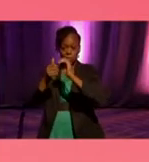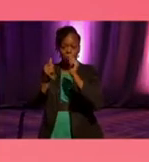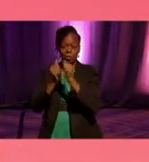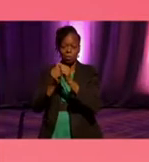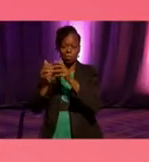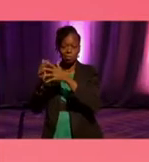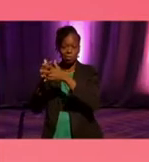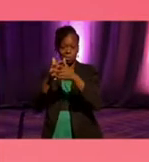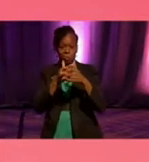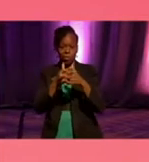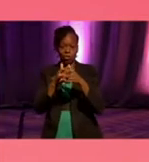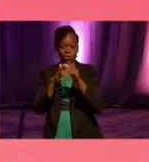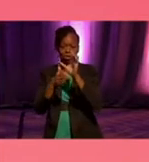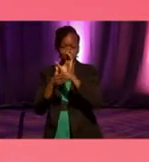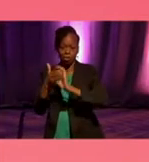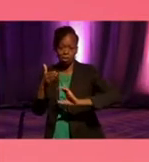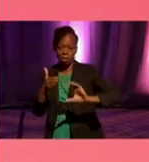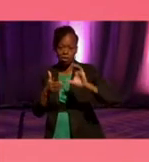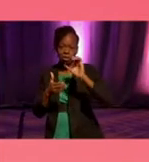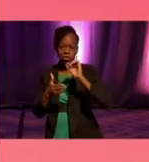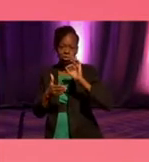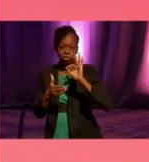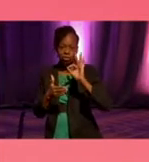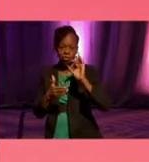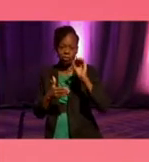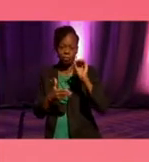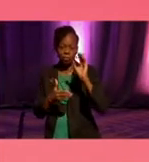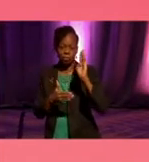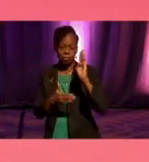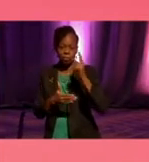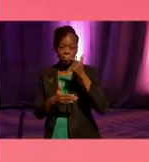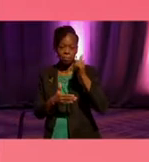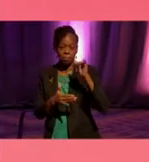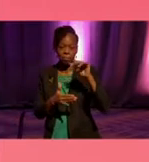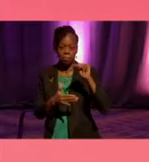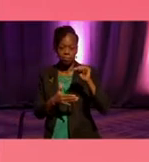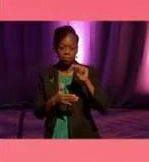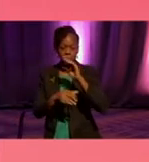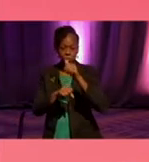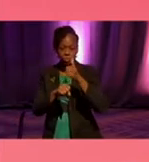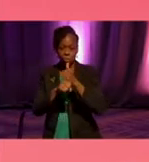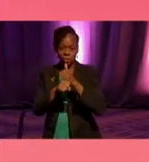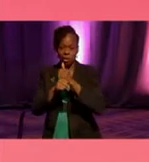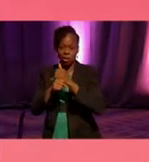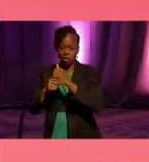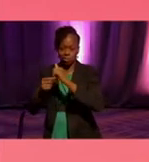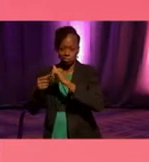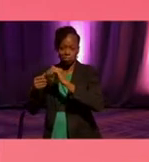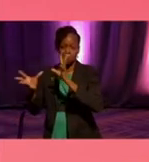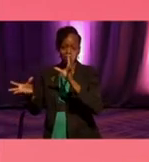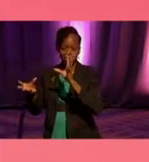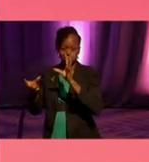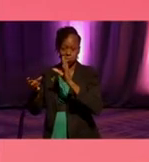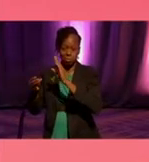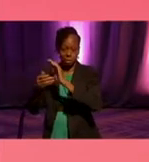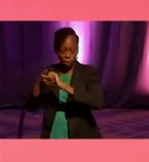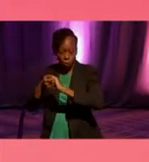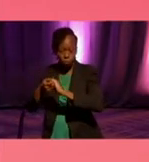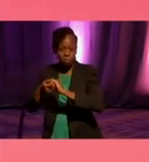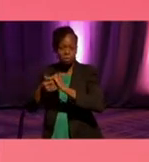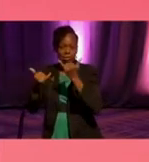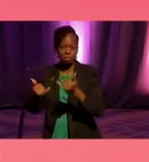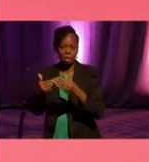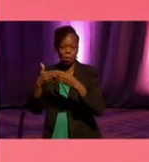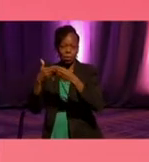of OBGYN to establish a coalition, which is now led as a nonprofit by the March of Dimes,